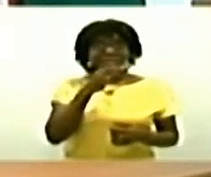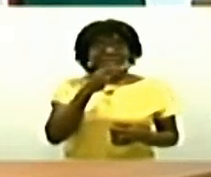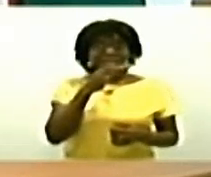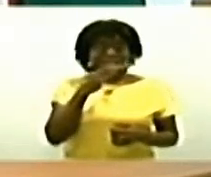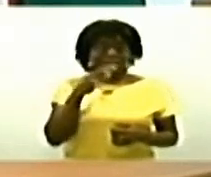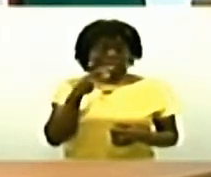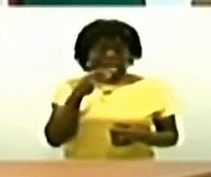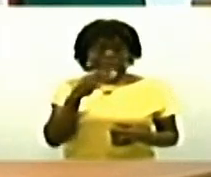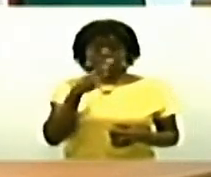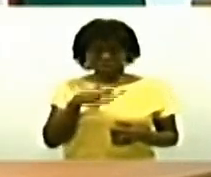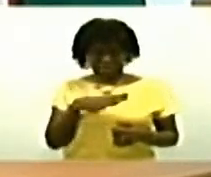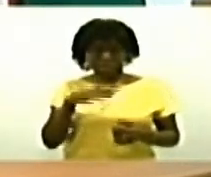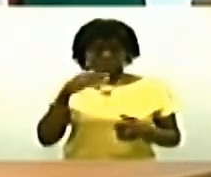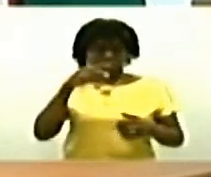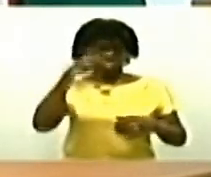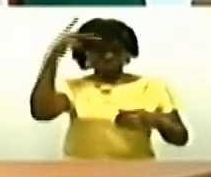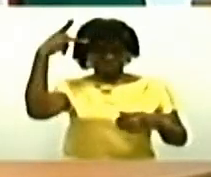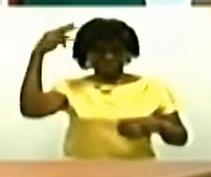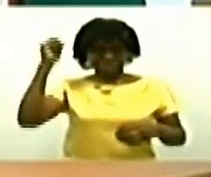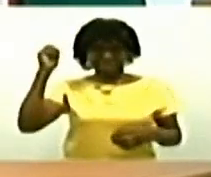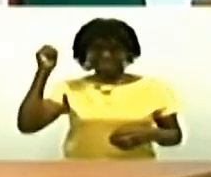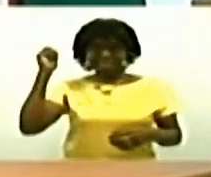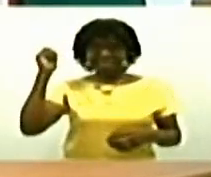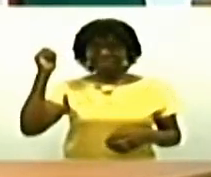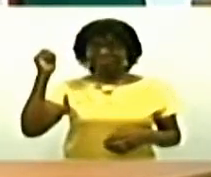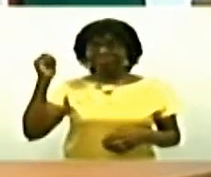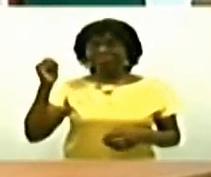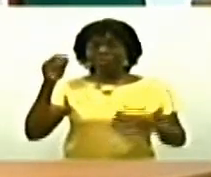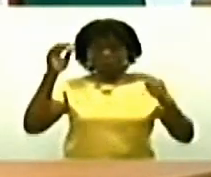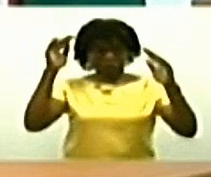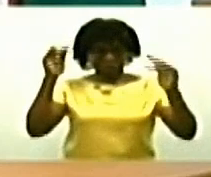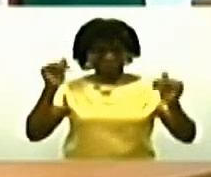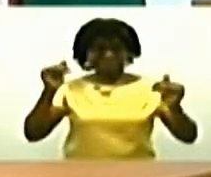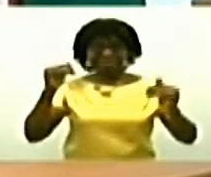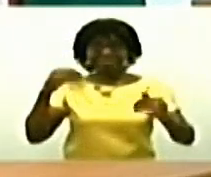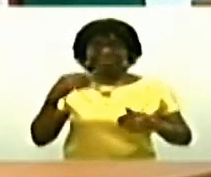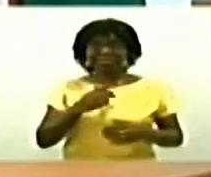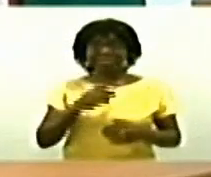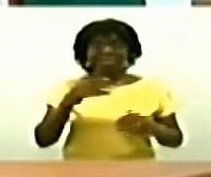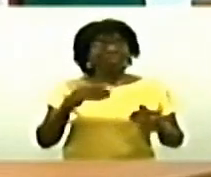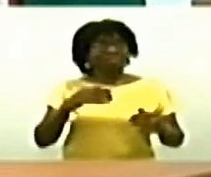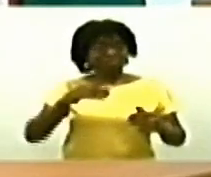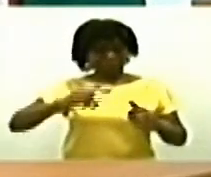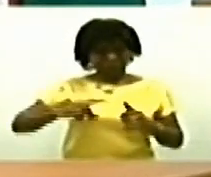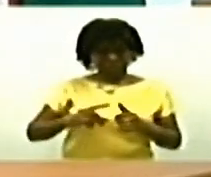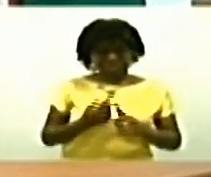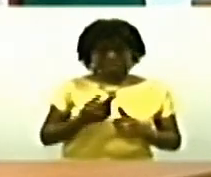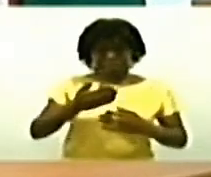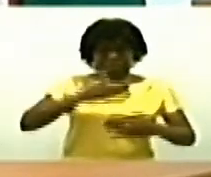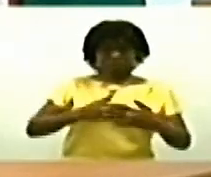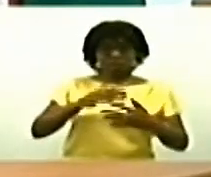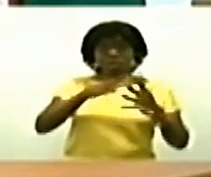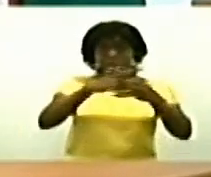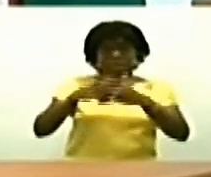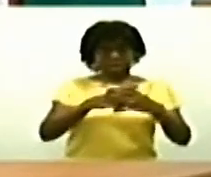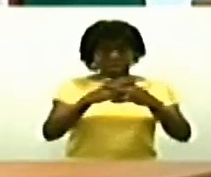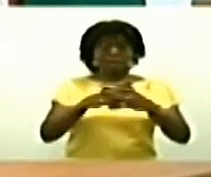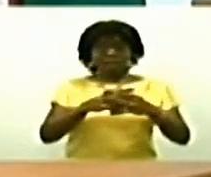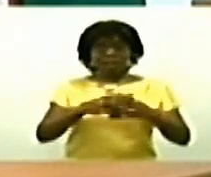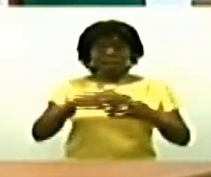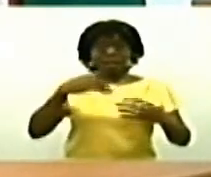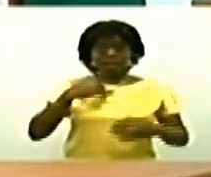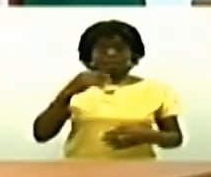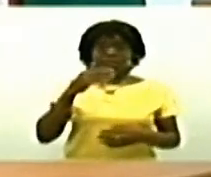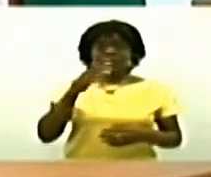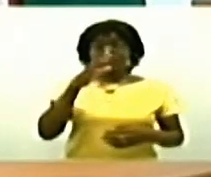the Americans to it, though. I hope we beat the Americans to it. And so this is a really